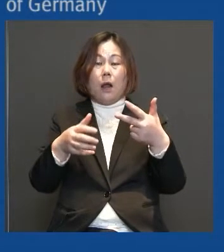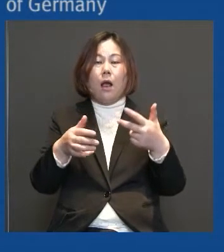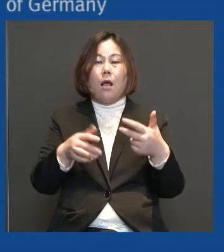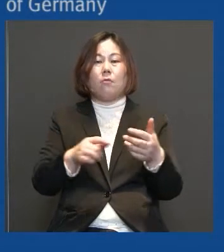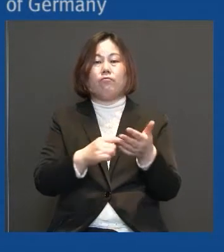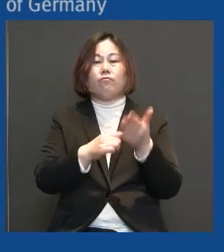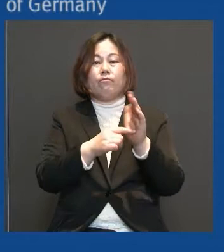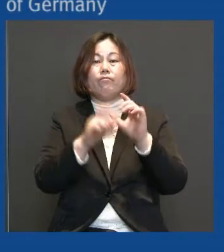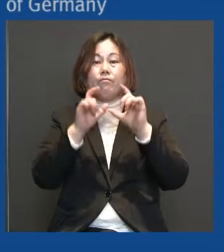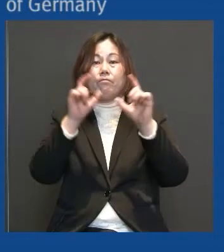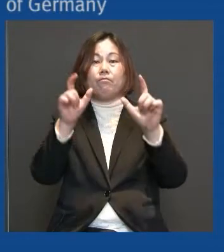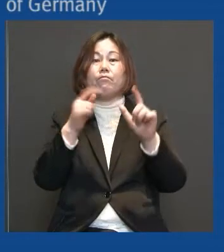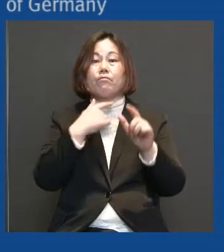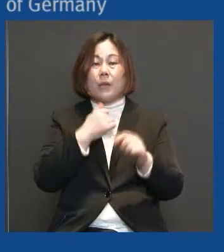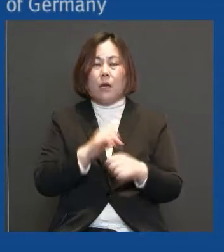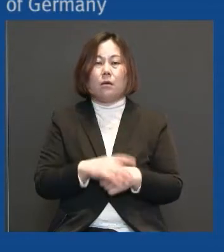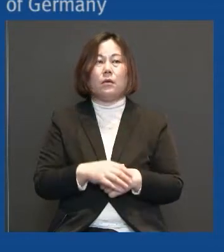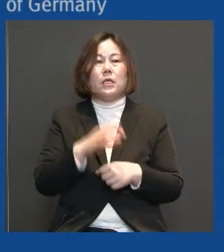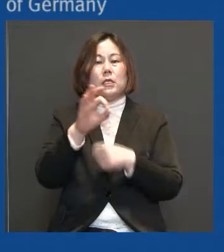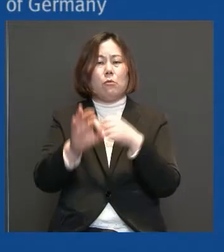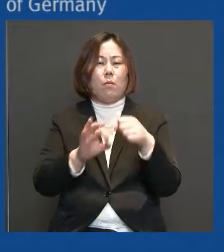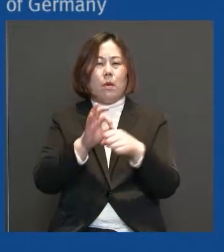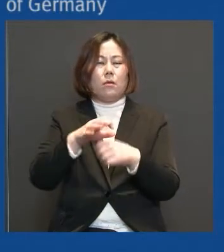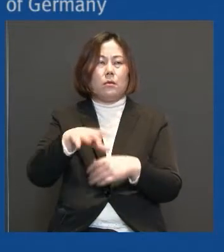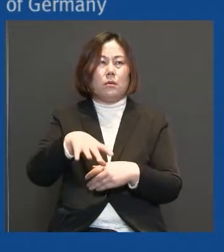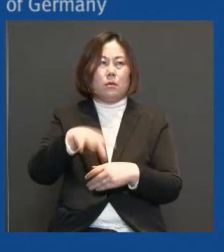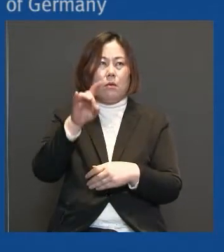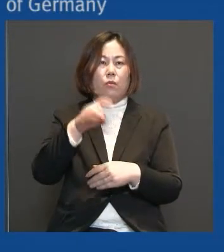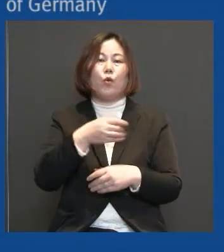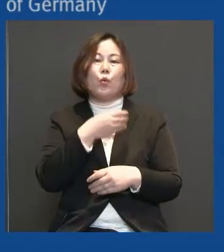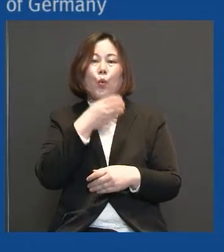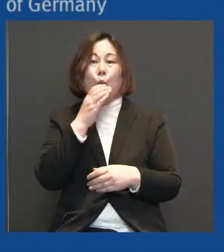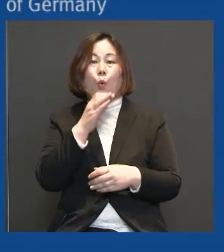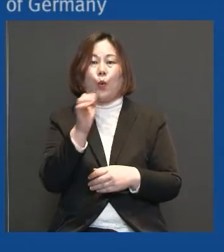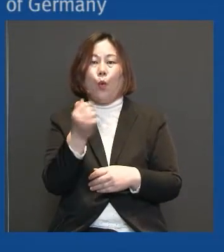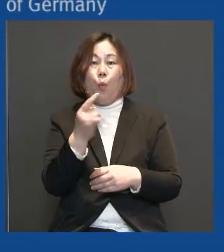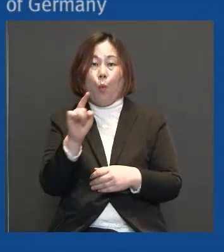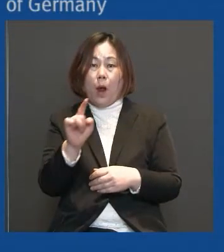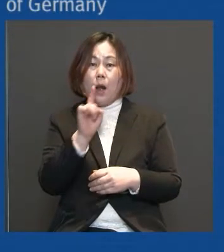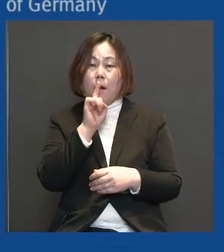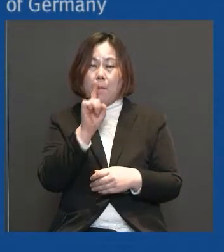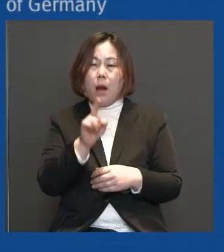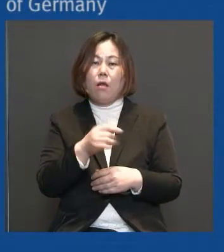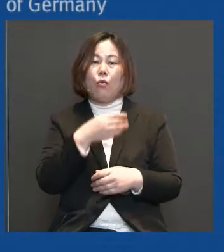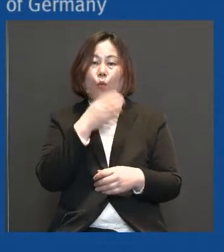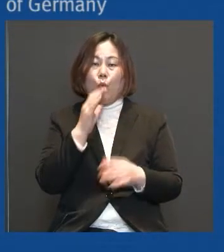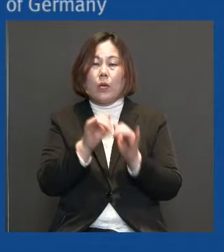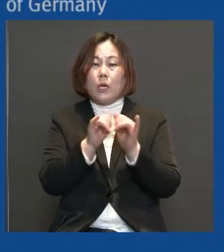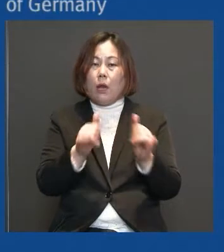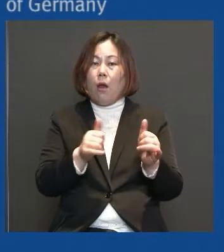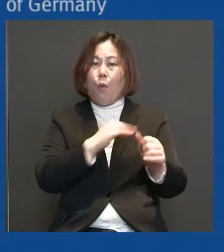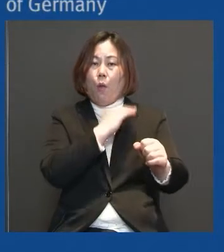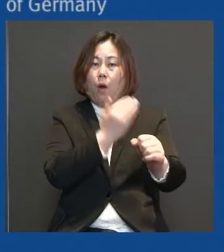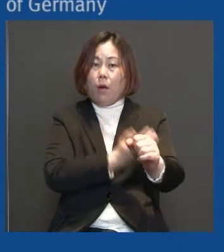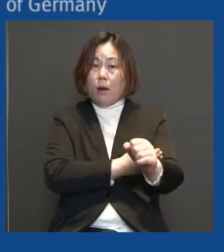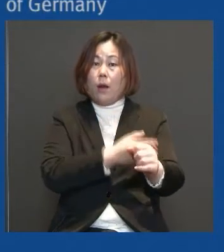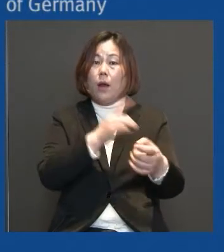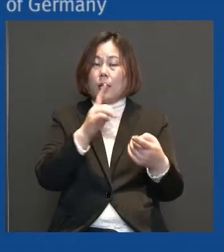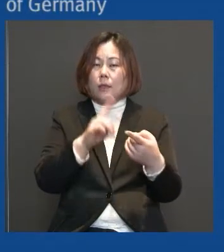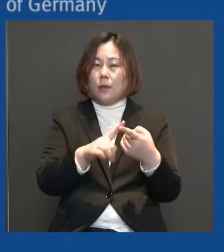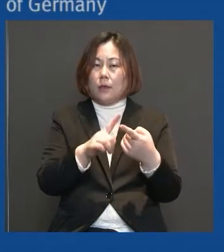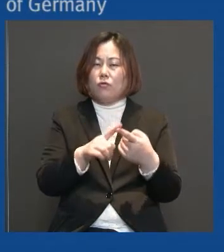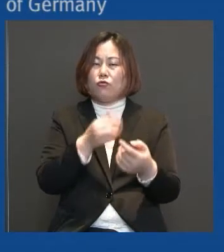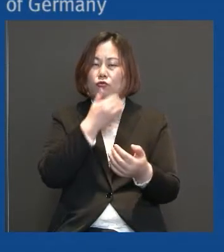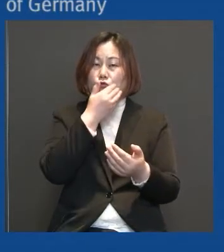in 10 years that deal with the topic of aging and older persons and their rights. In the Council conclusions, the EU and its member